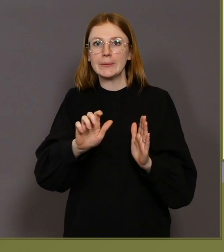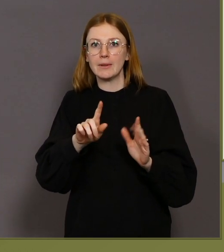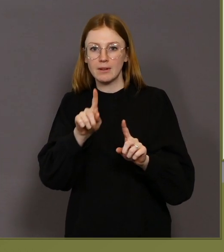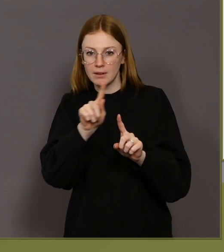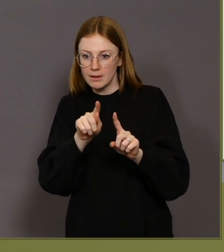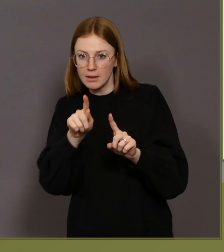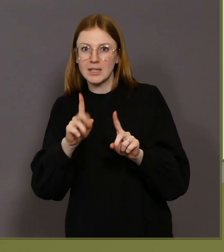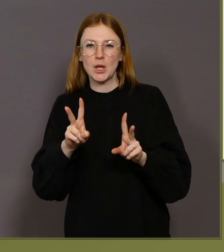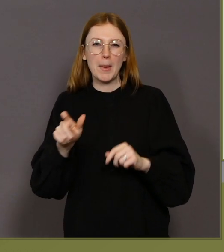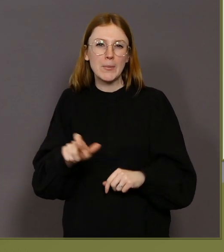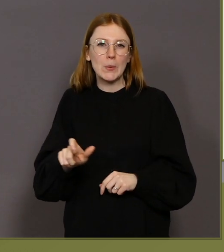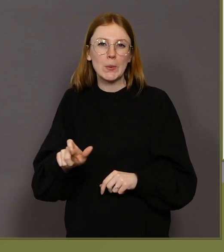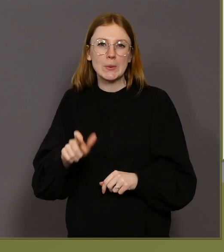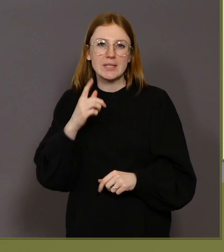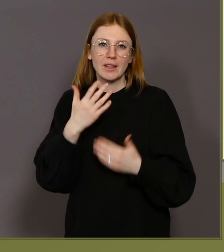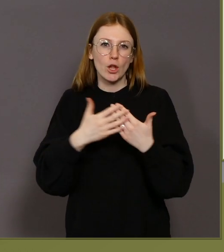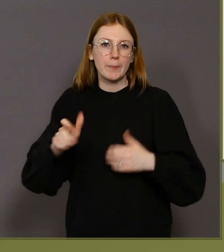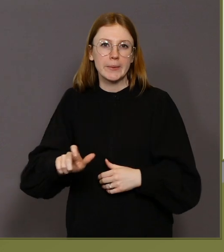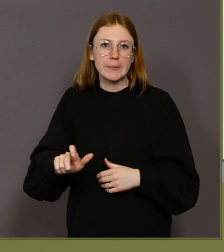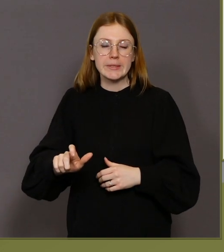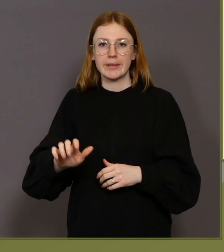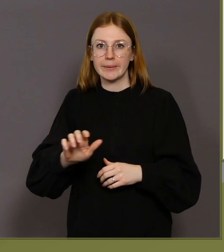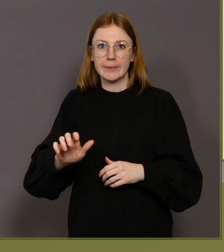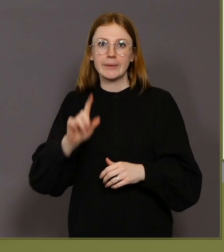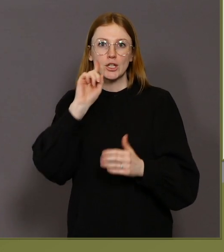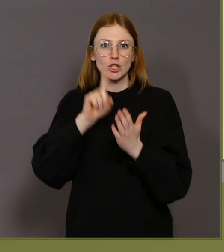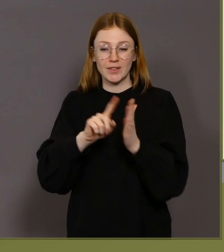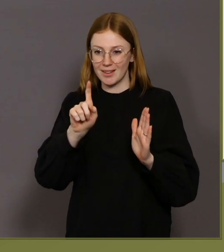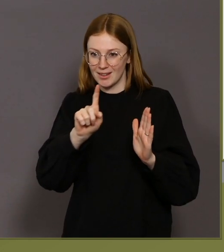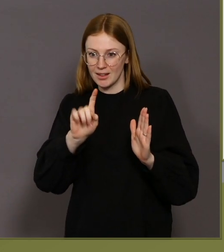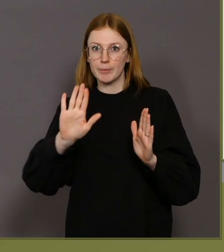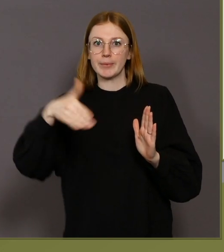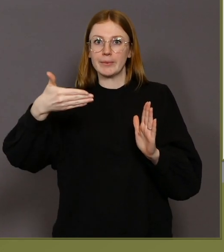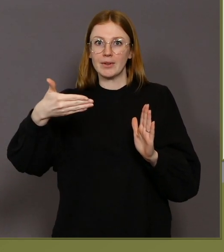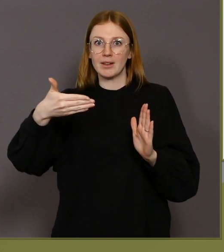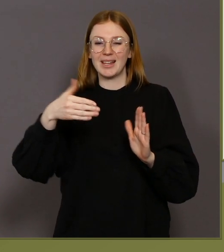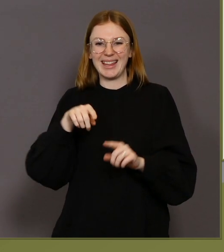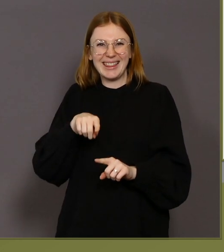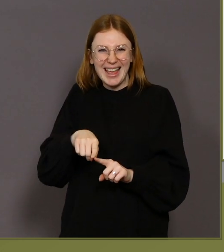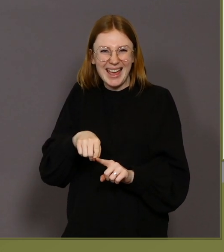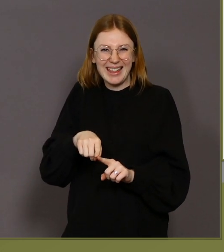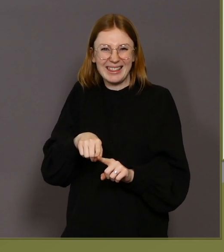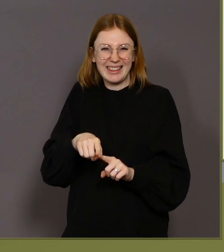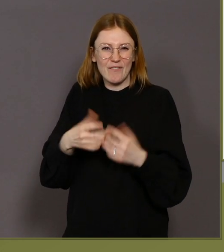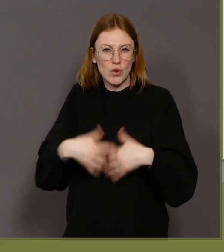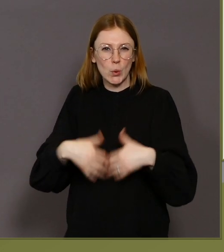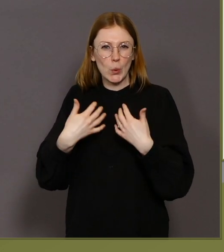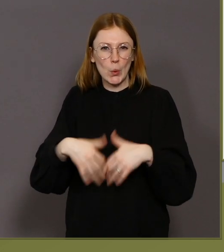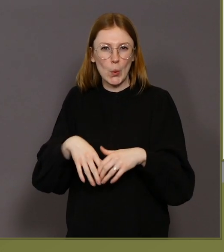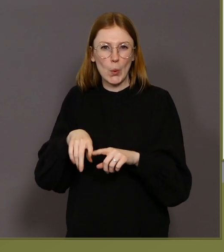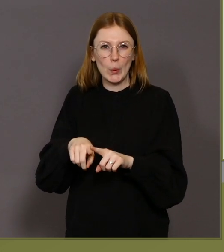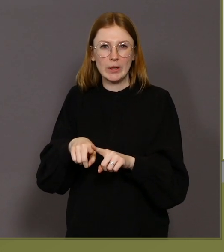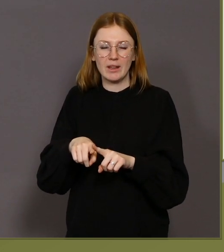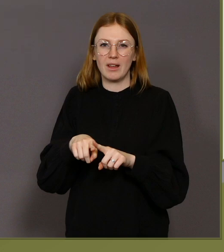like a mouse, then don't make that hover mode so that a mega